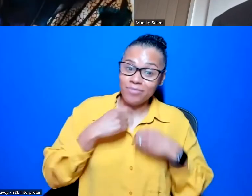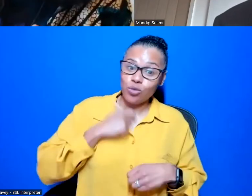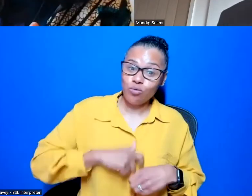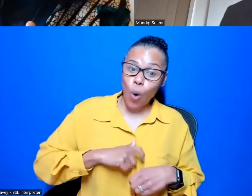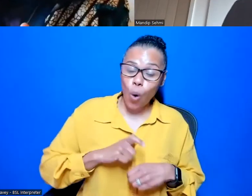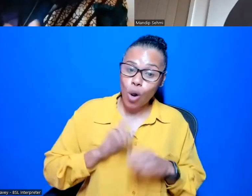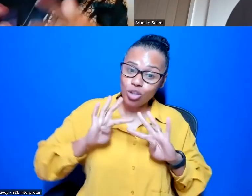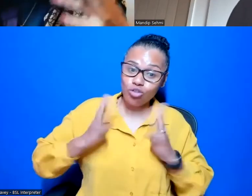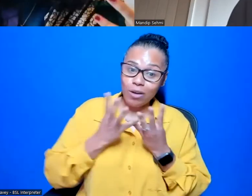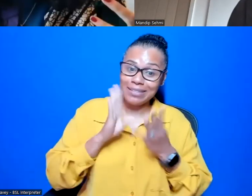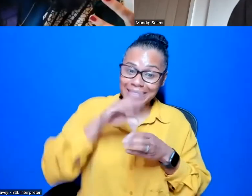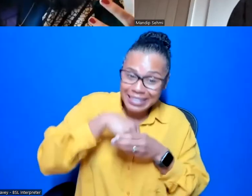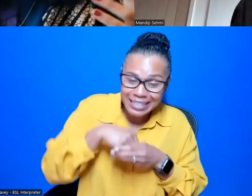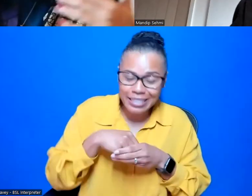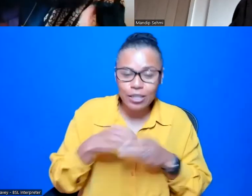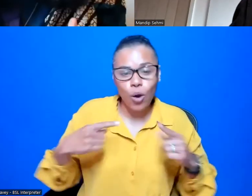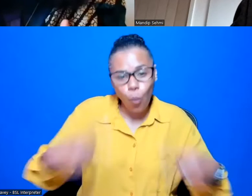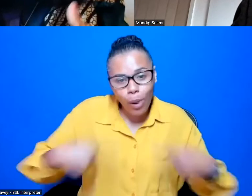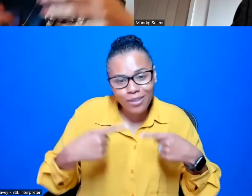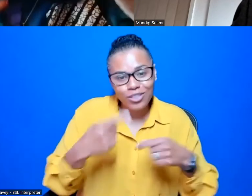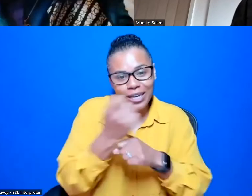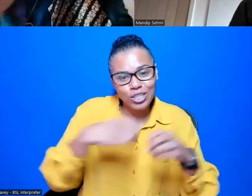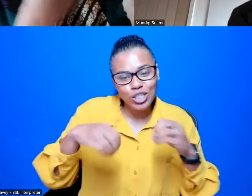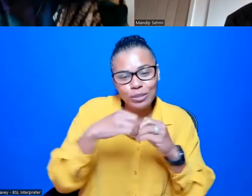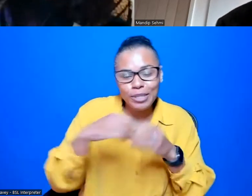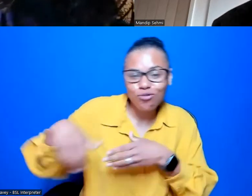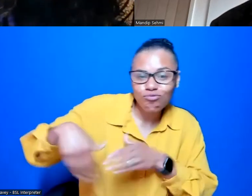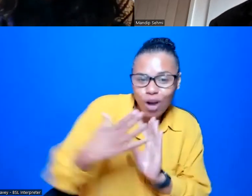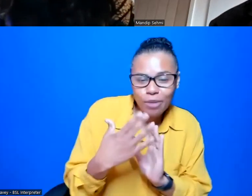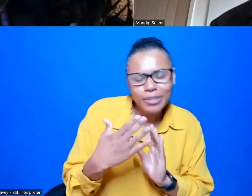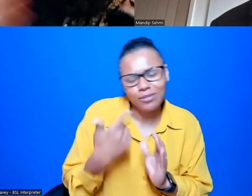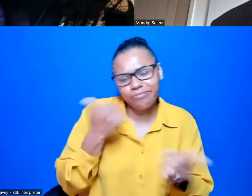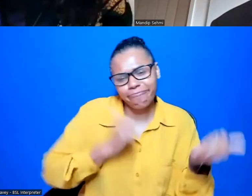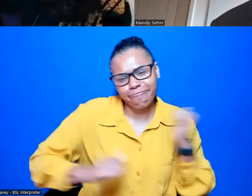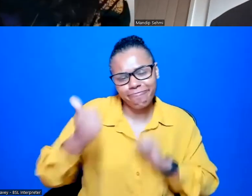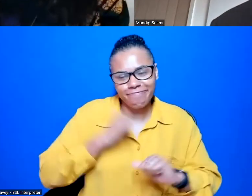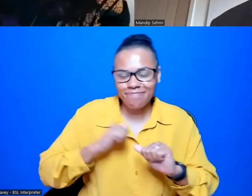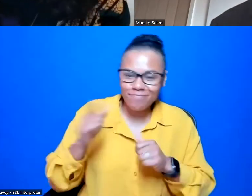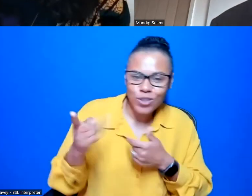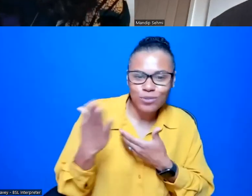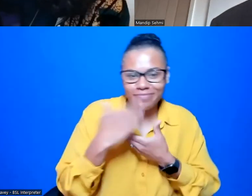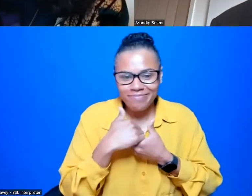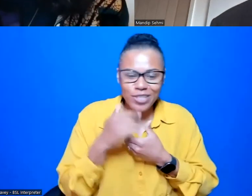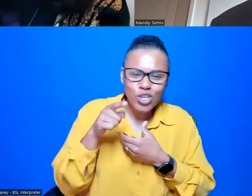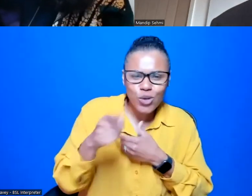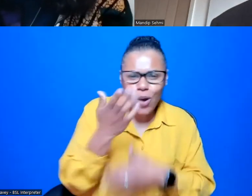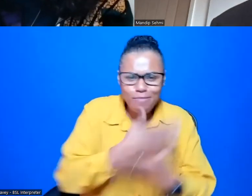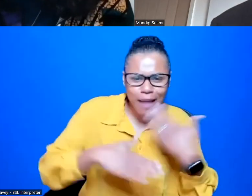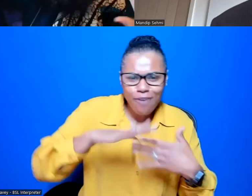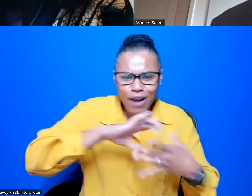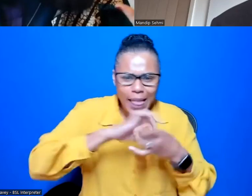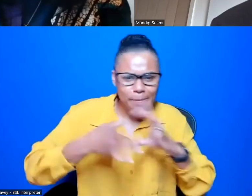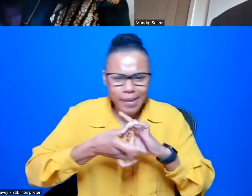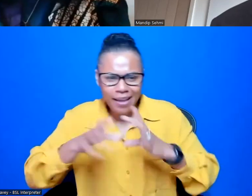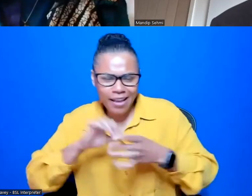Wheelchair Rugby. And so we're really glad that you're here with us as a former athlete, but you're always a Paralympian, right? So when people say former, I'm